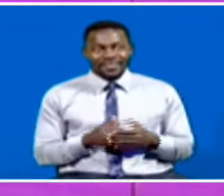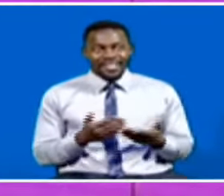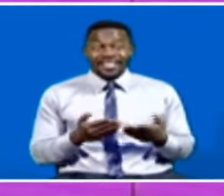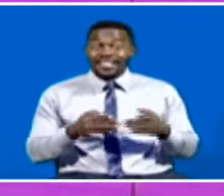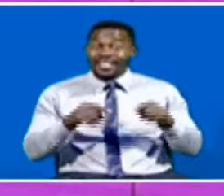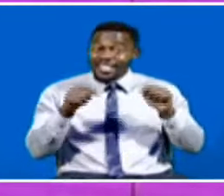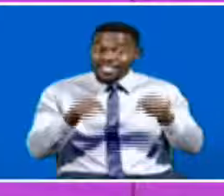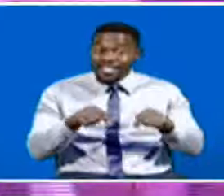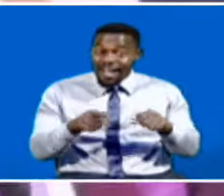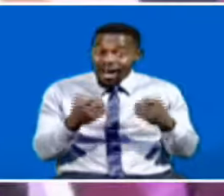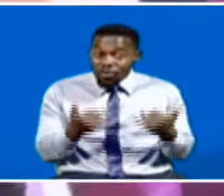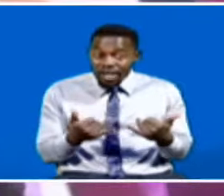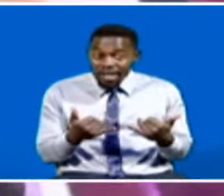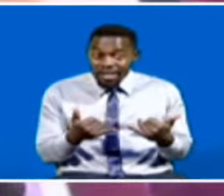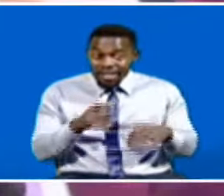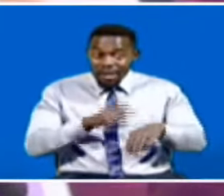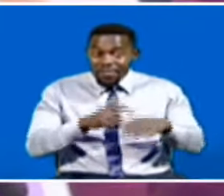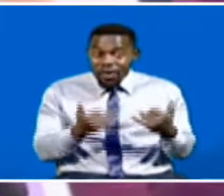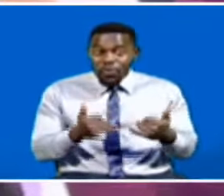time to look beautiful.